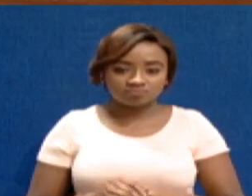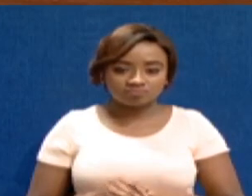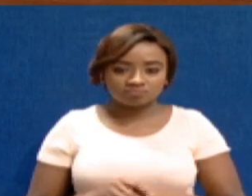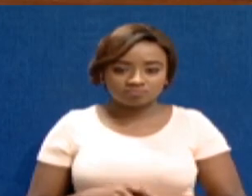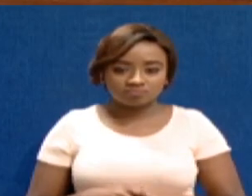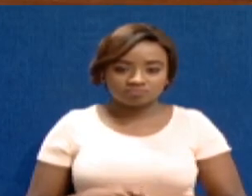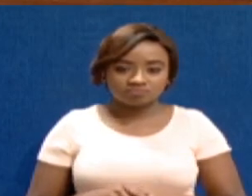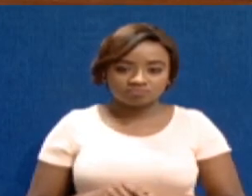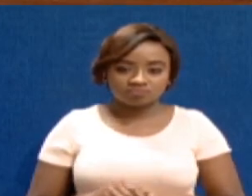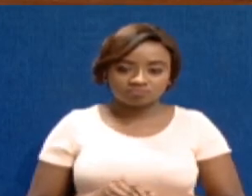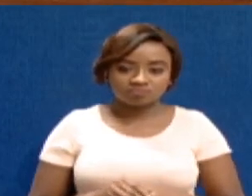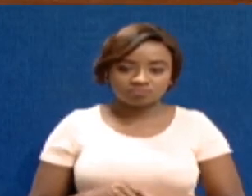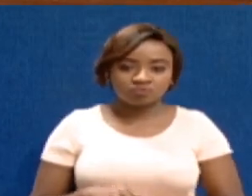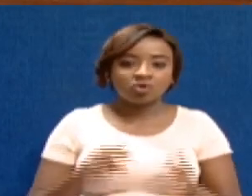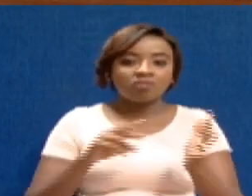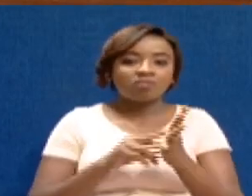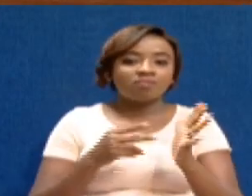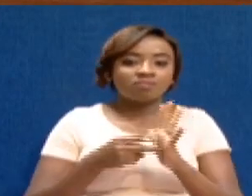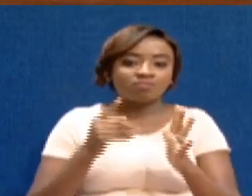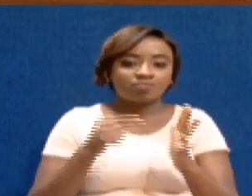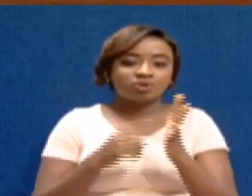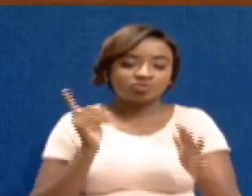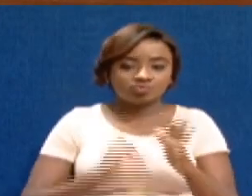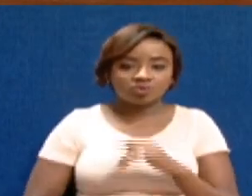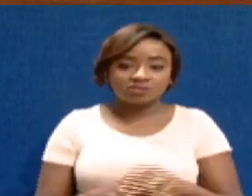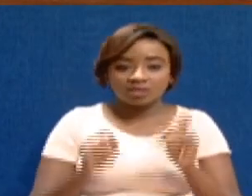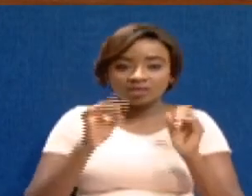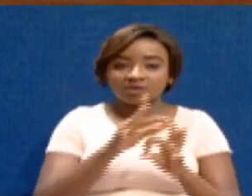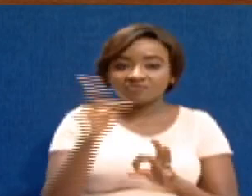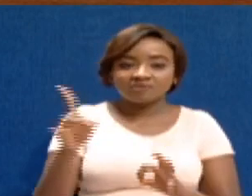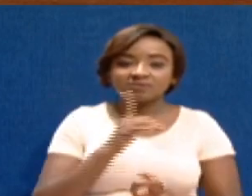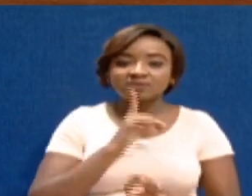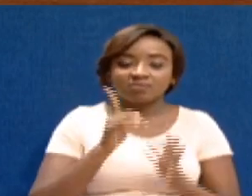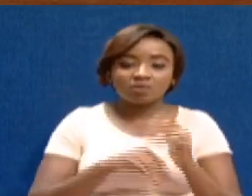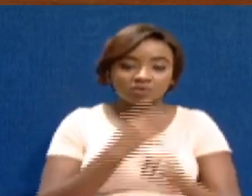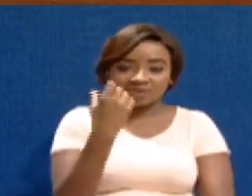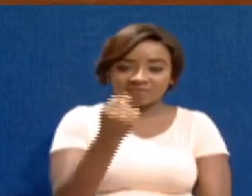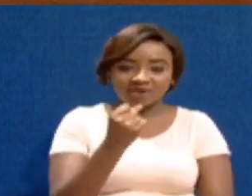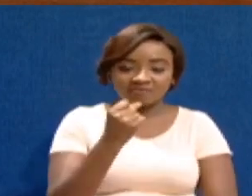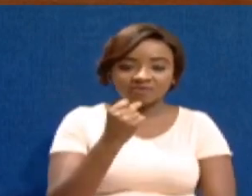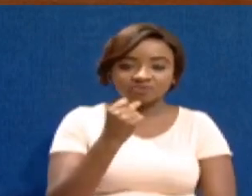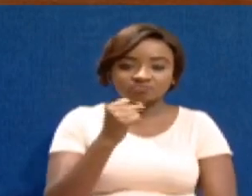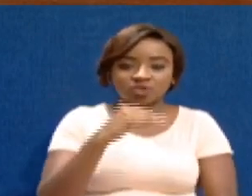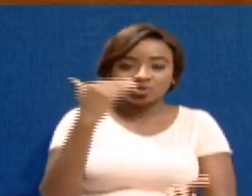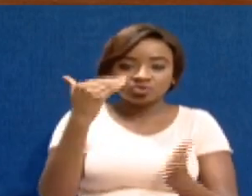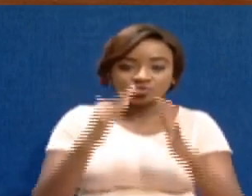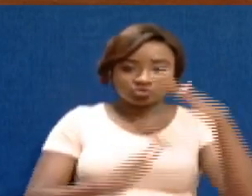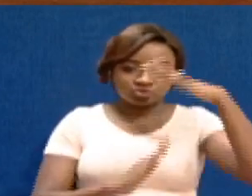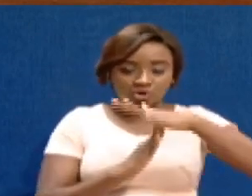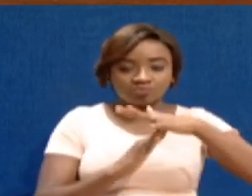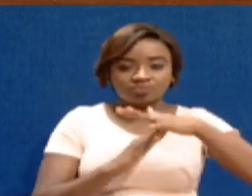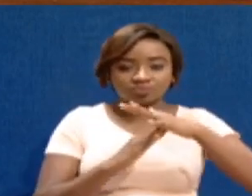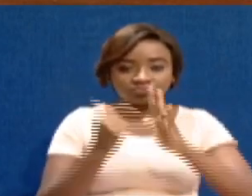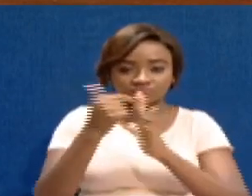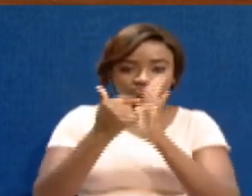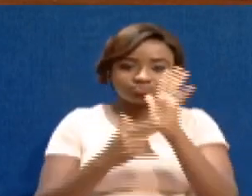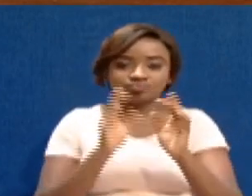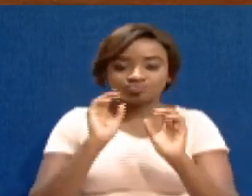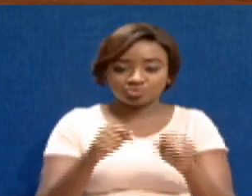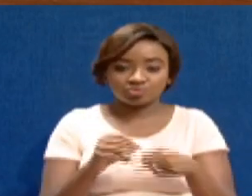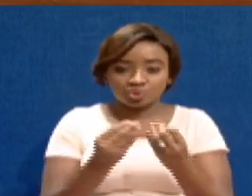he clearly said, I was aware and I in fact picked the nominees. Yes? But he said it was supposed to